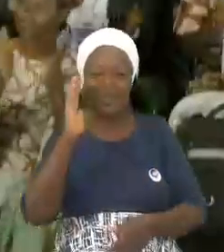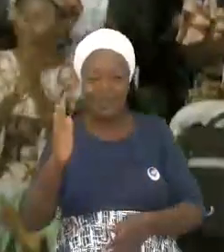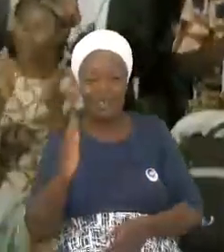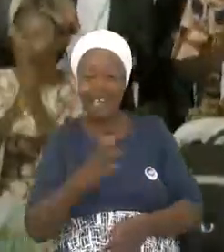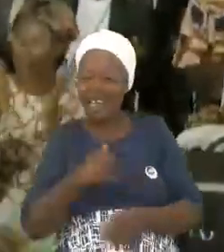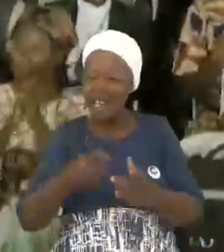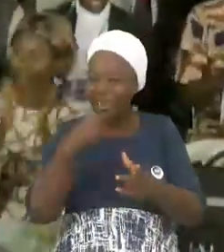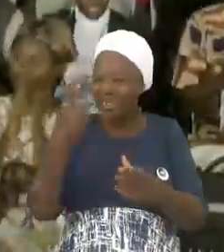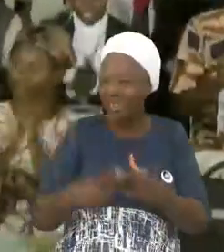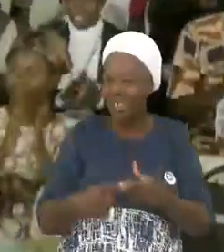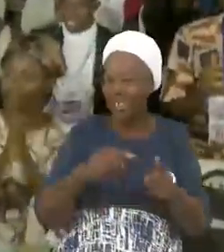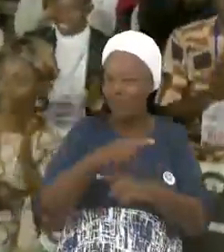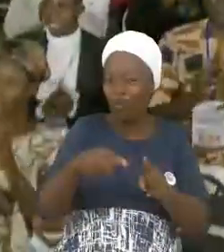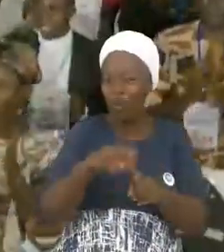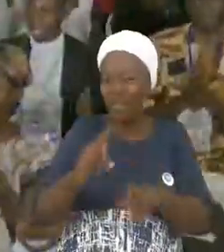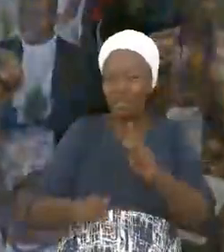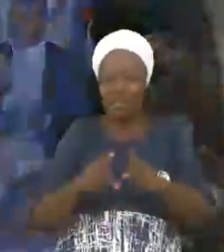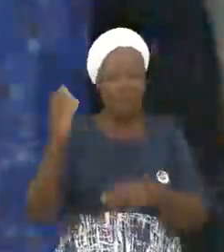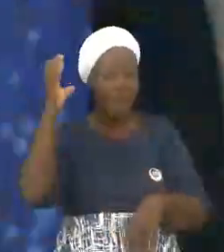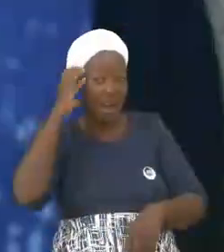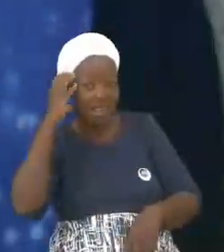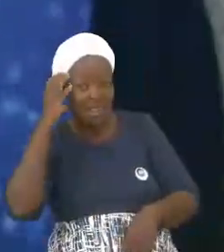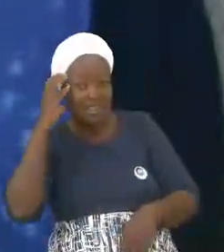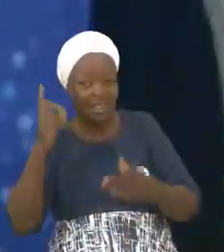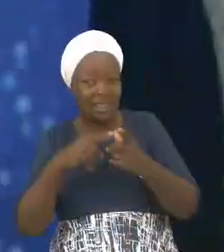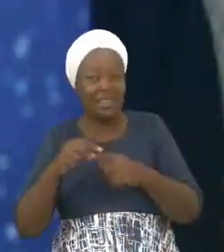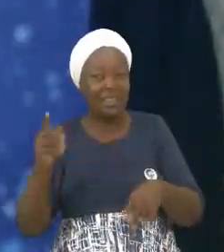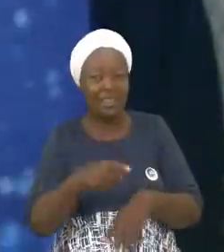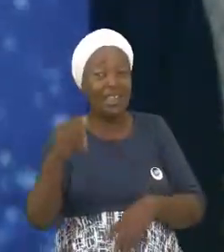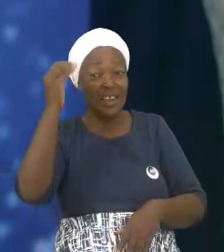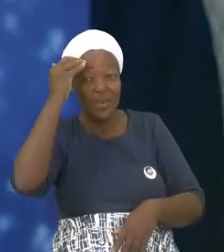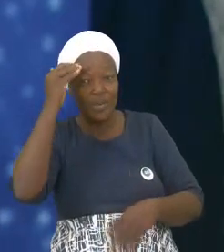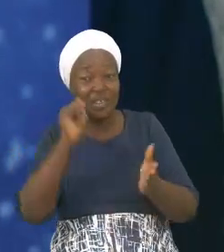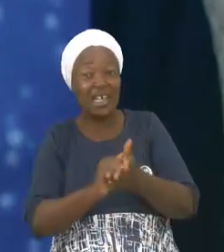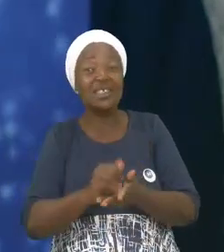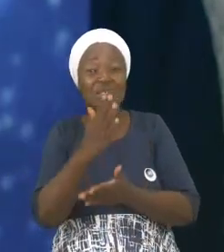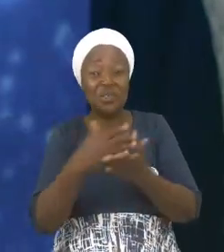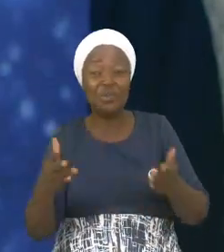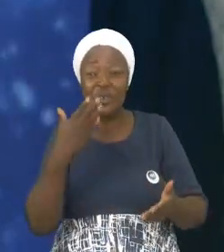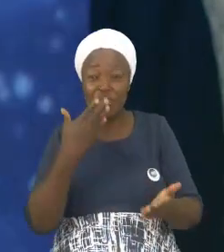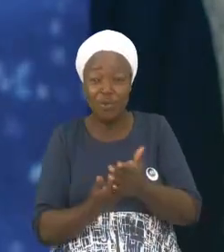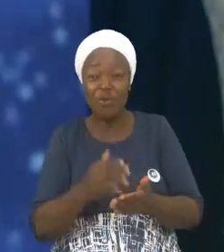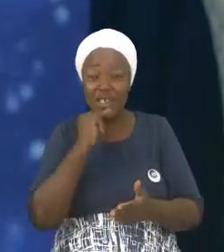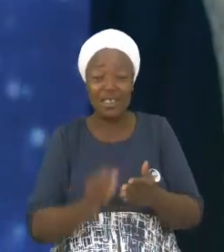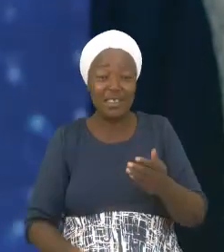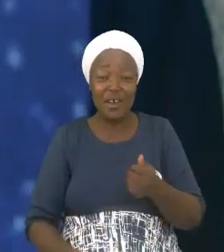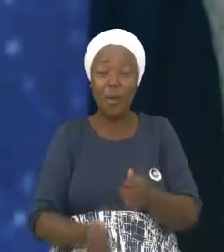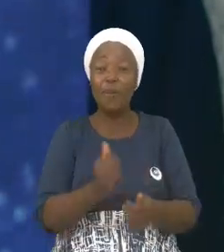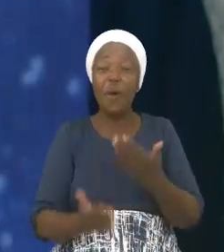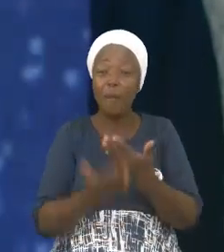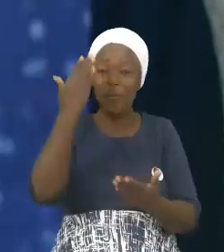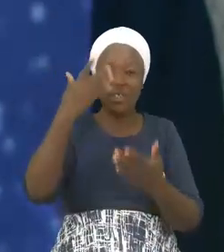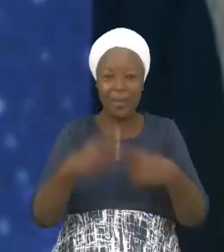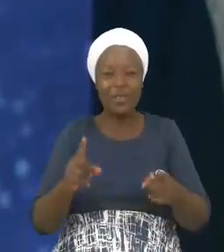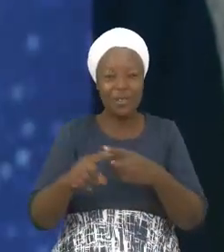then when the people heard, they knew that something good was about to happen to them.